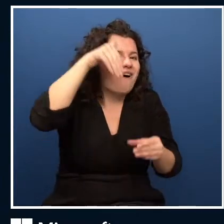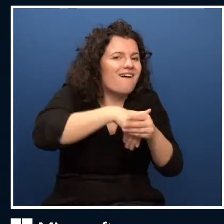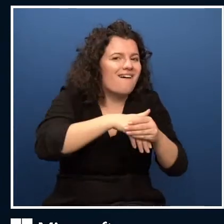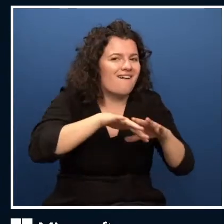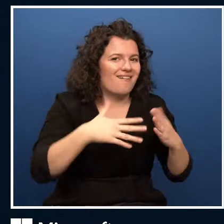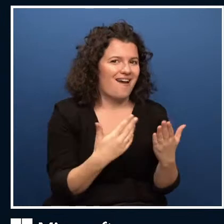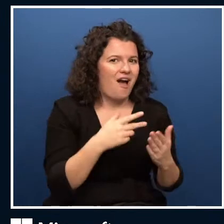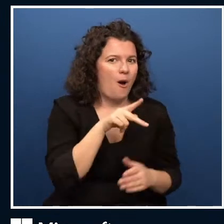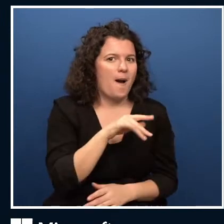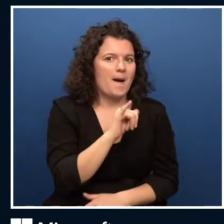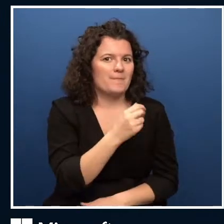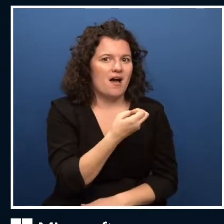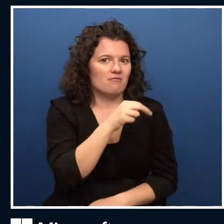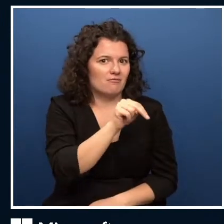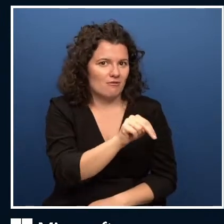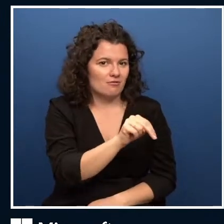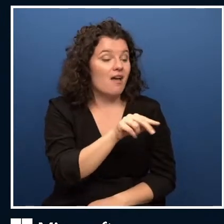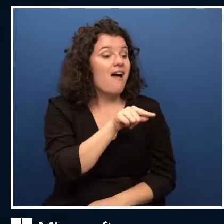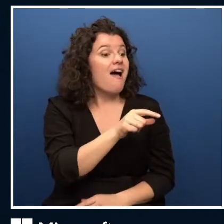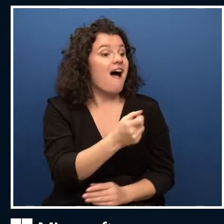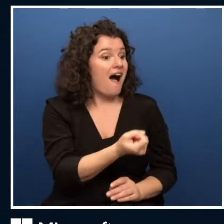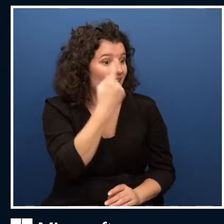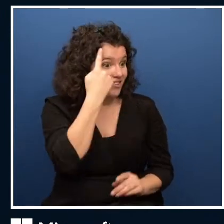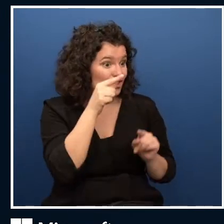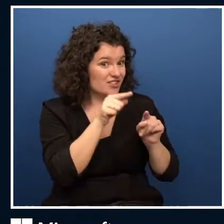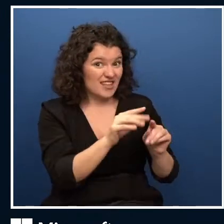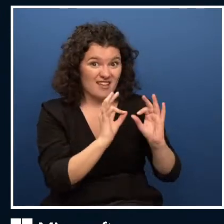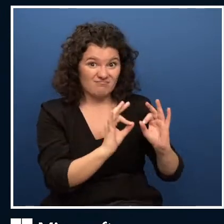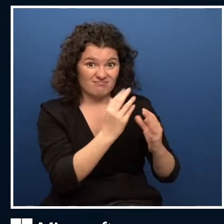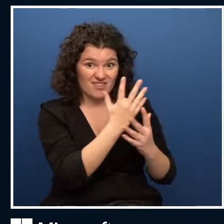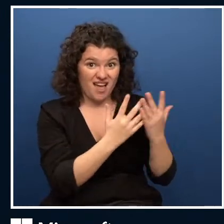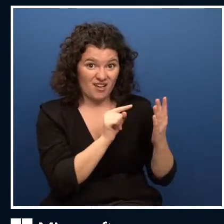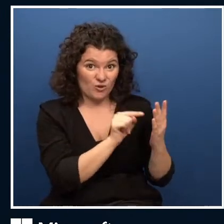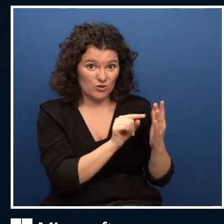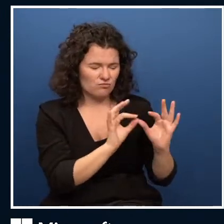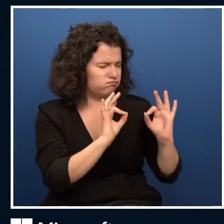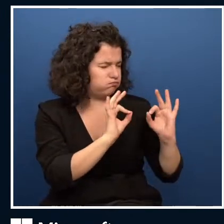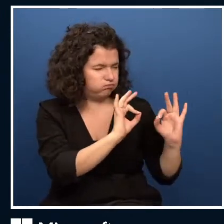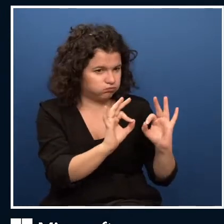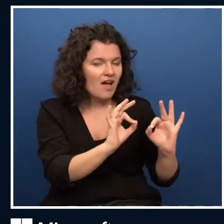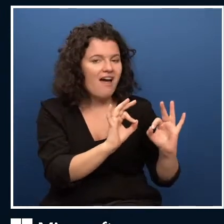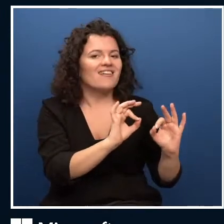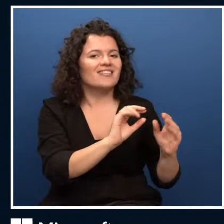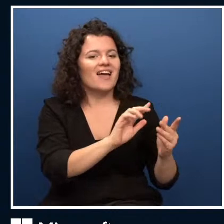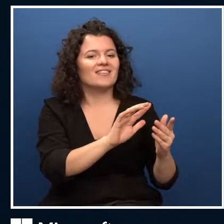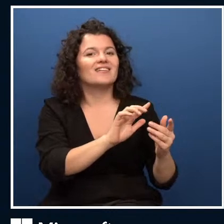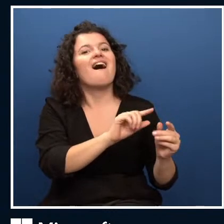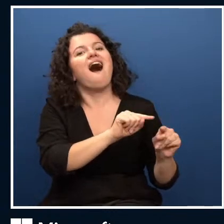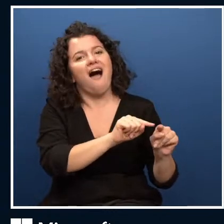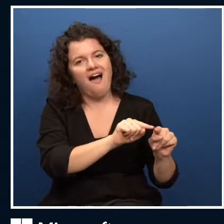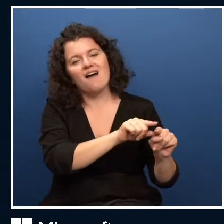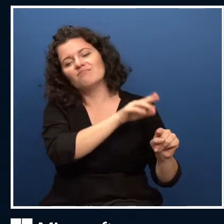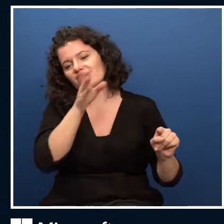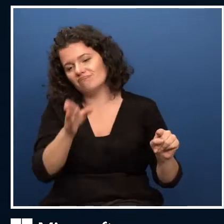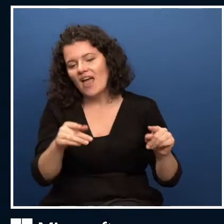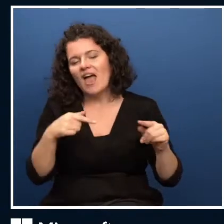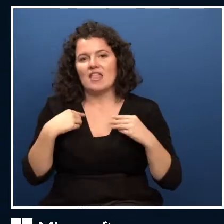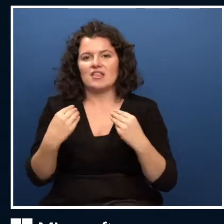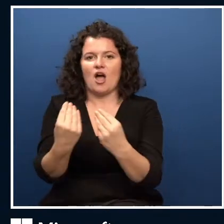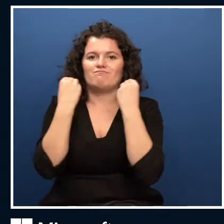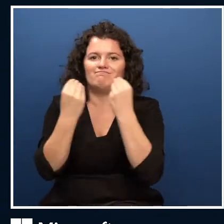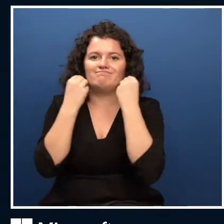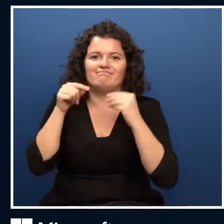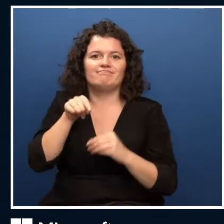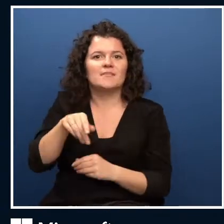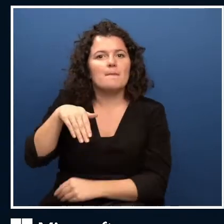into the machine learning. And if you ask me where to start to learn machine learning, I can say start from the